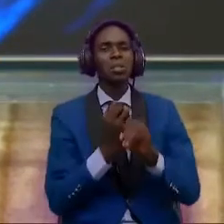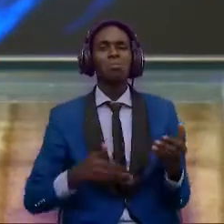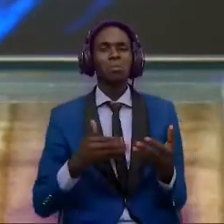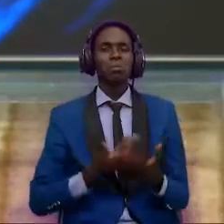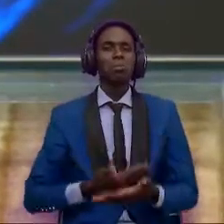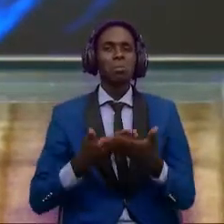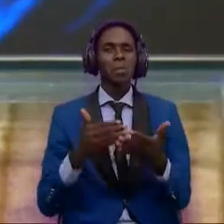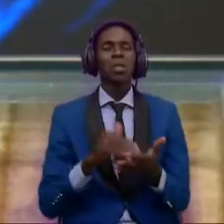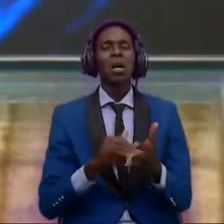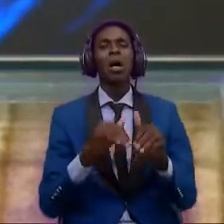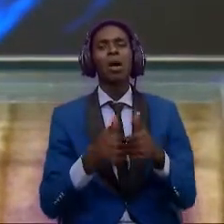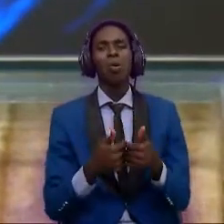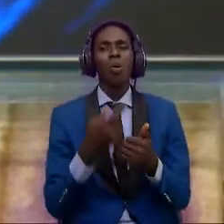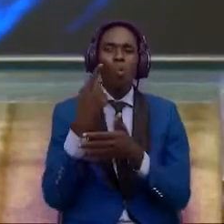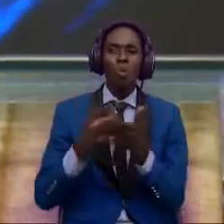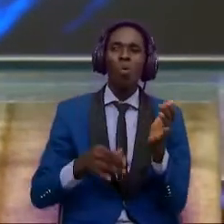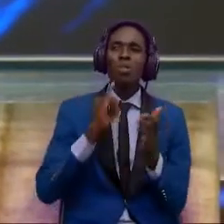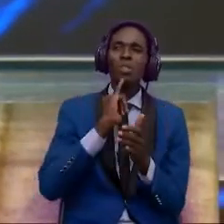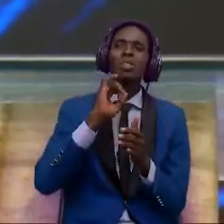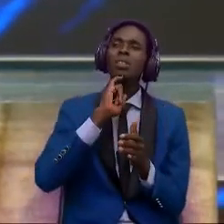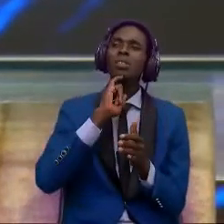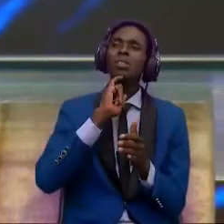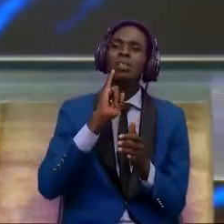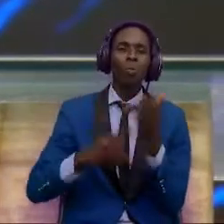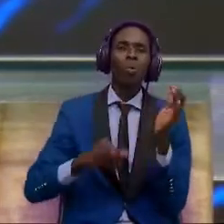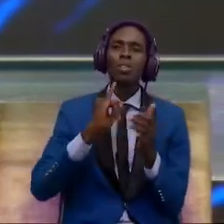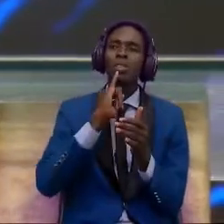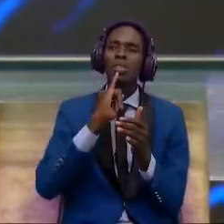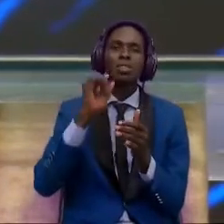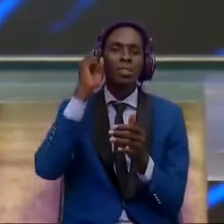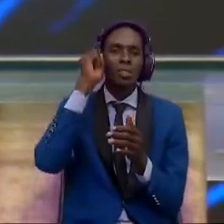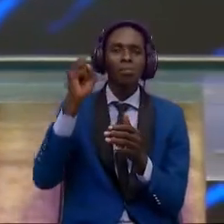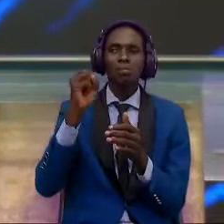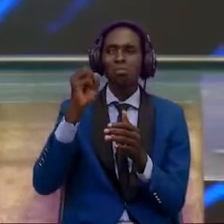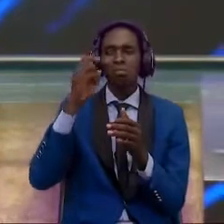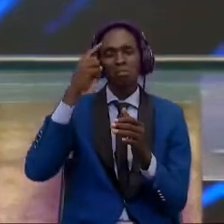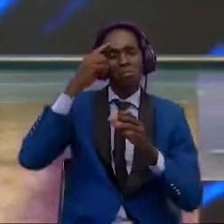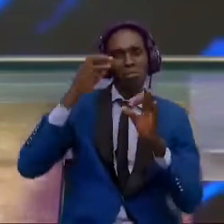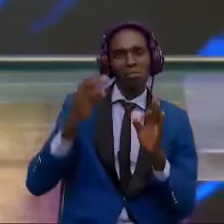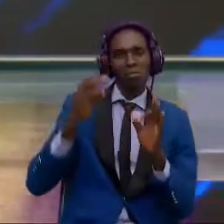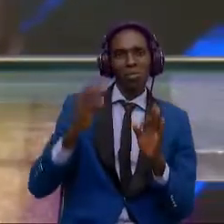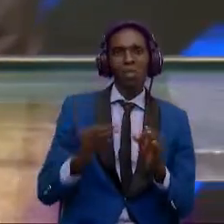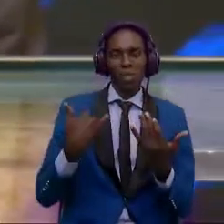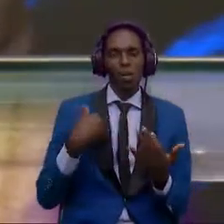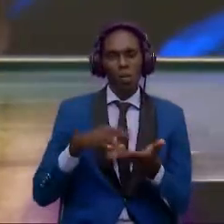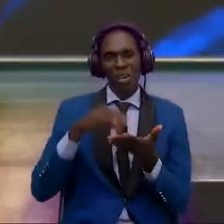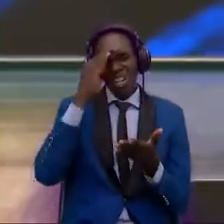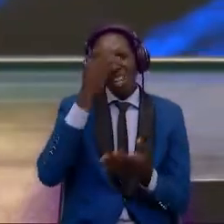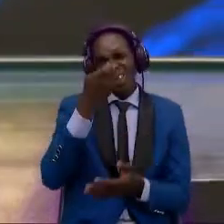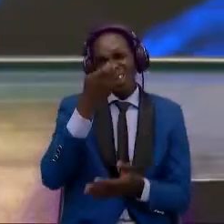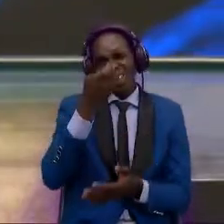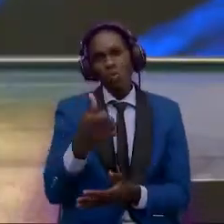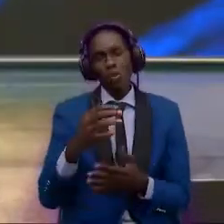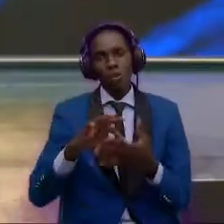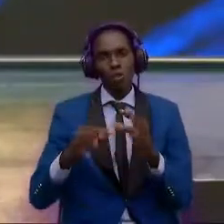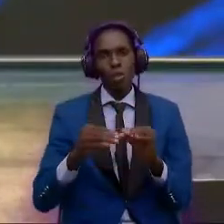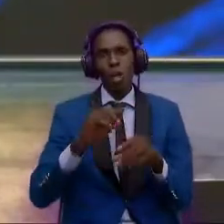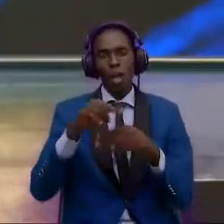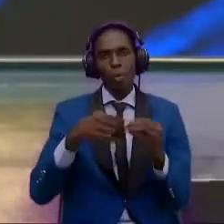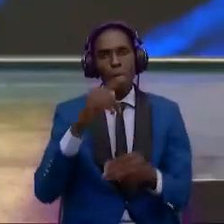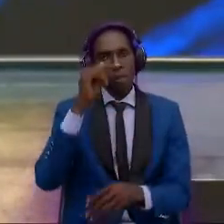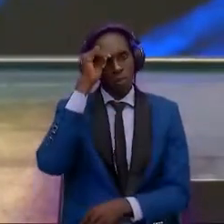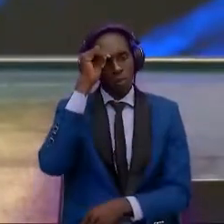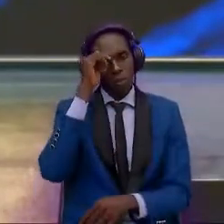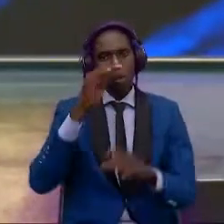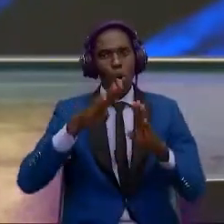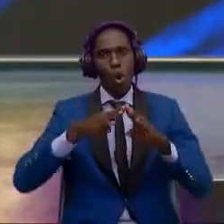his determination, his diligence, and his consecration? Let's learn a little about Timothy. We're looking at 2